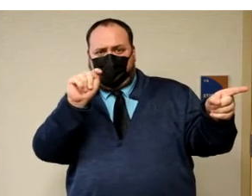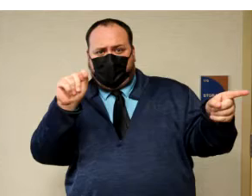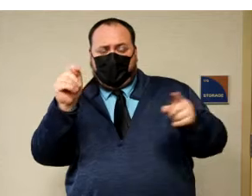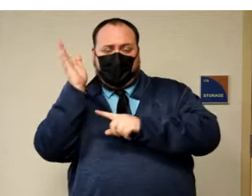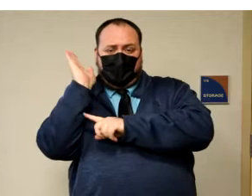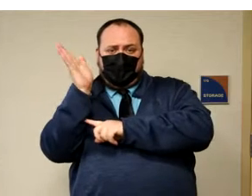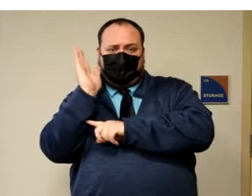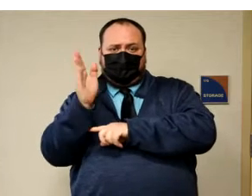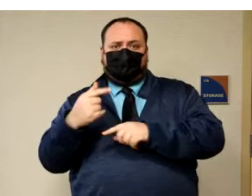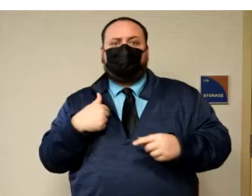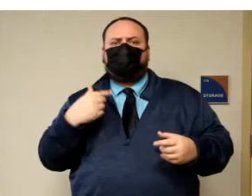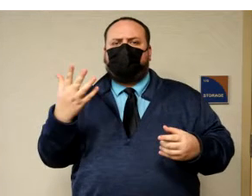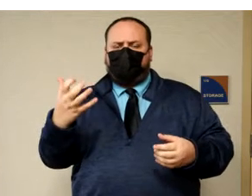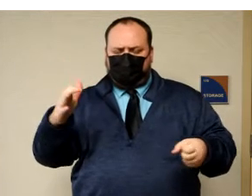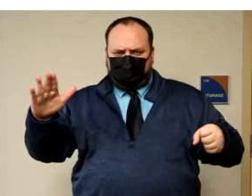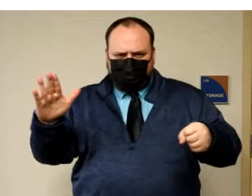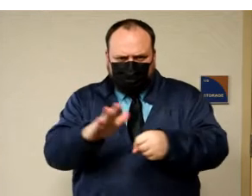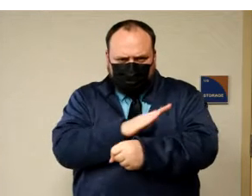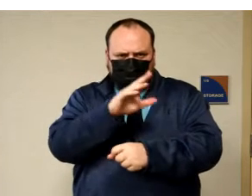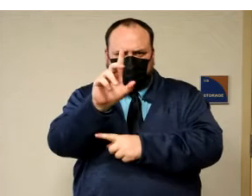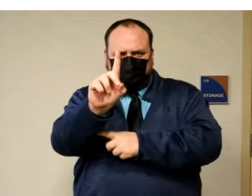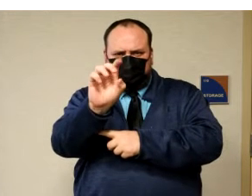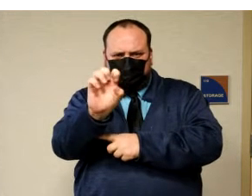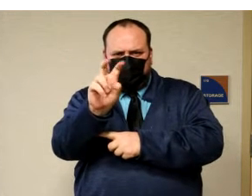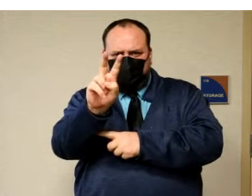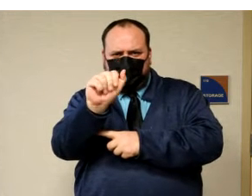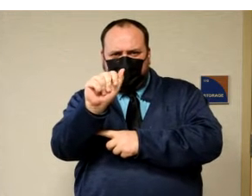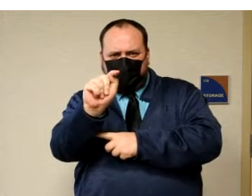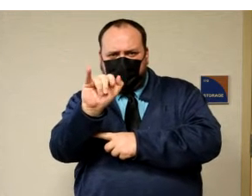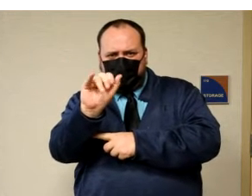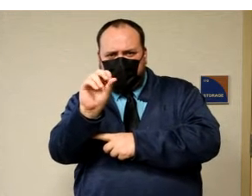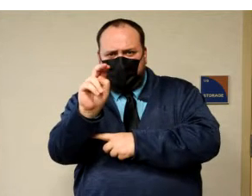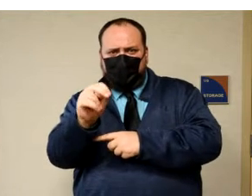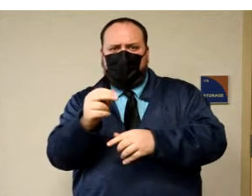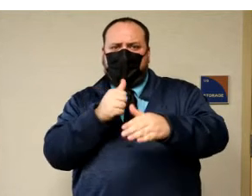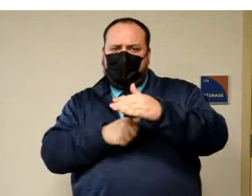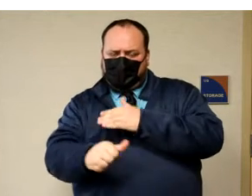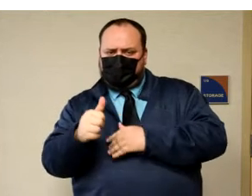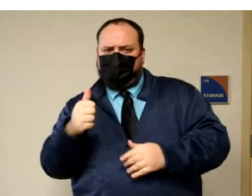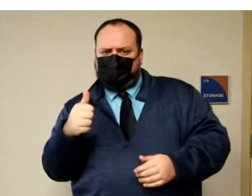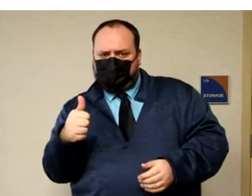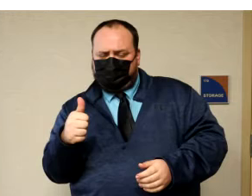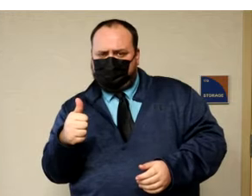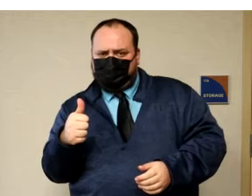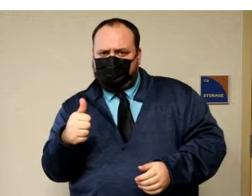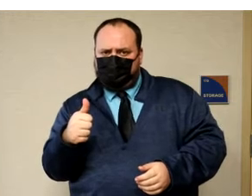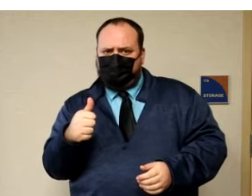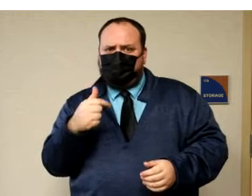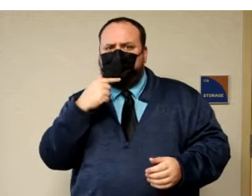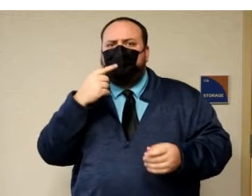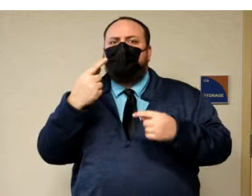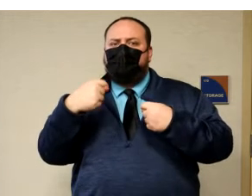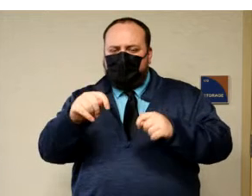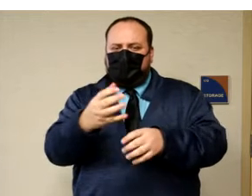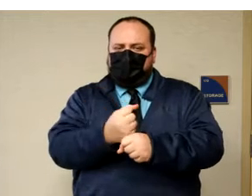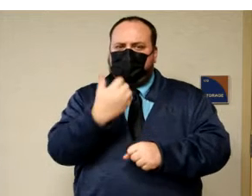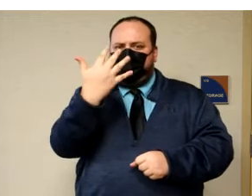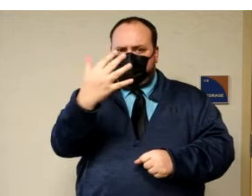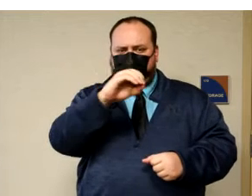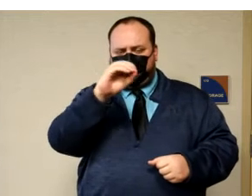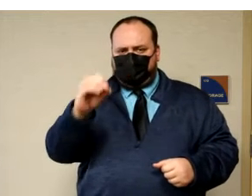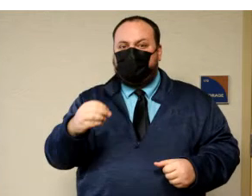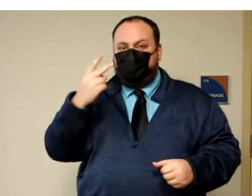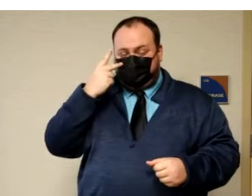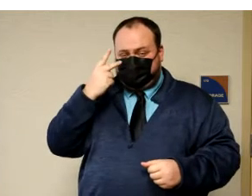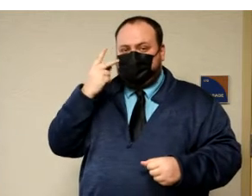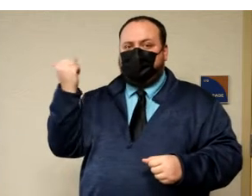want the total deviation to be well under 10, preferably. Generally, we aim for 5%. So you can see that this one,